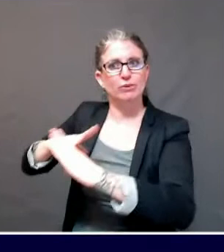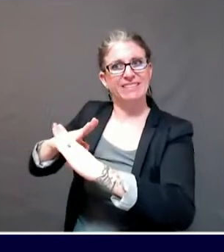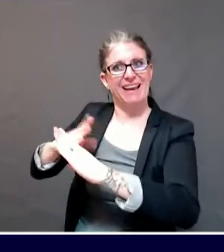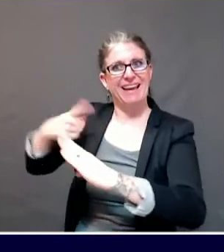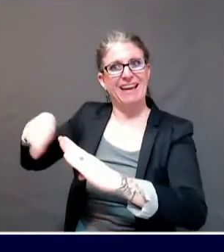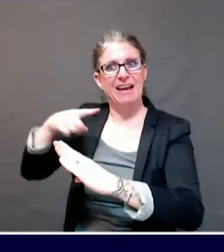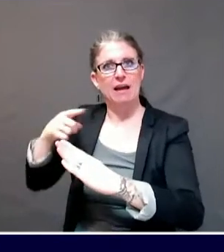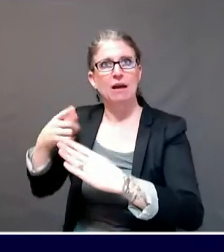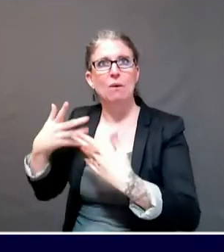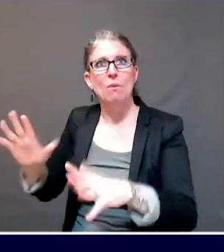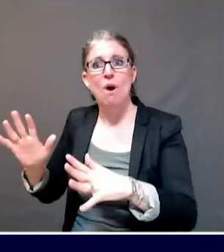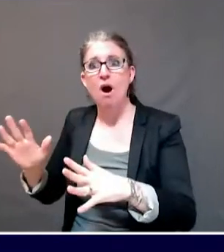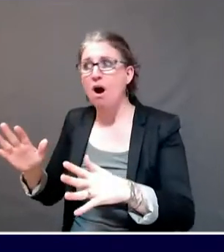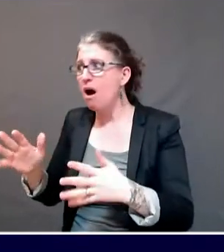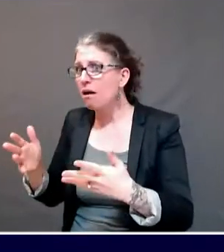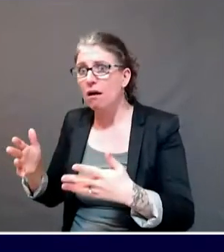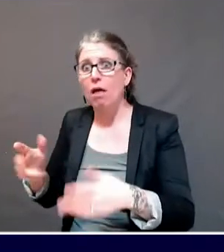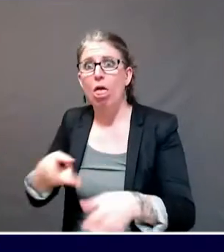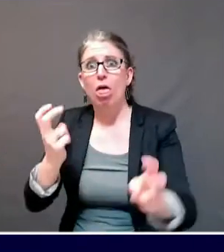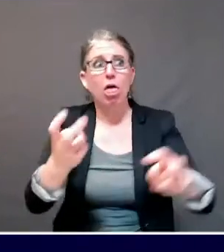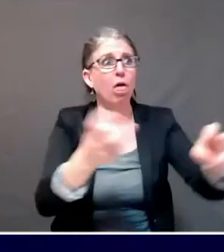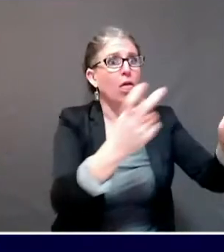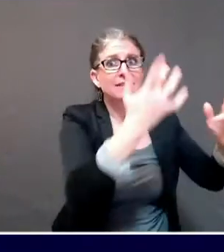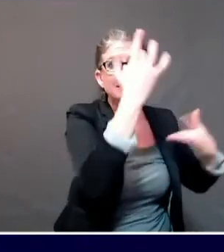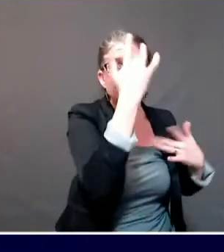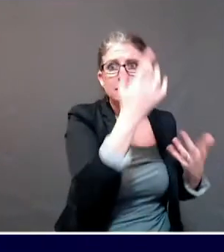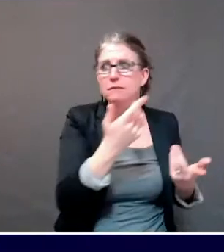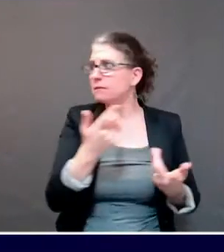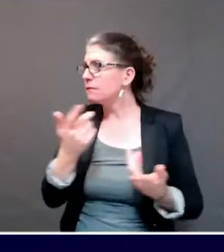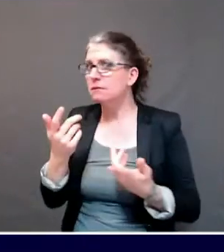work of keeping all of us safe when we need them the most.